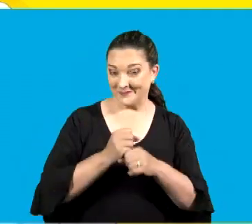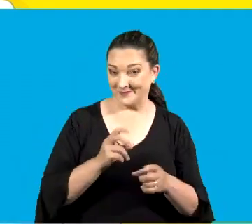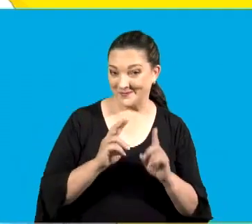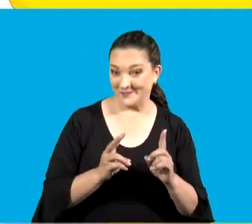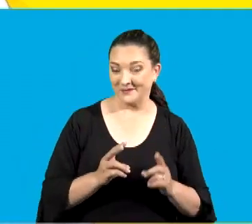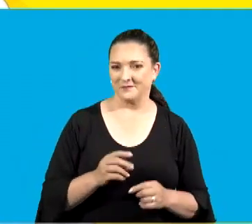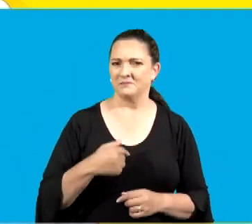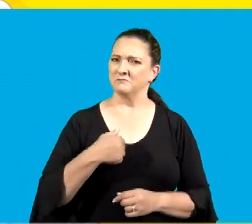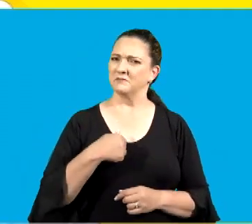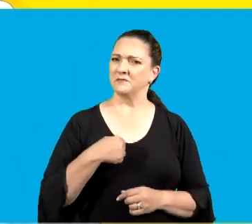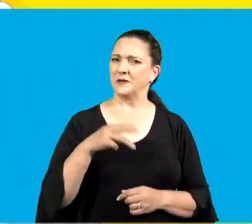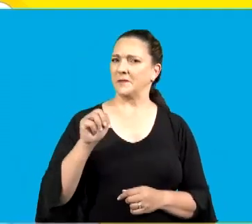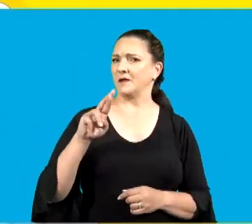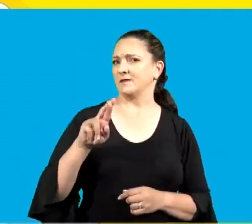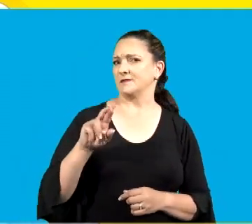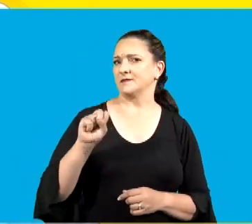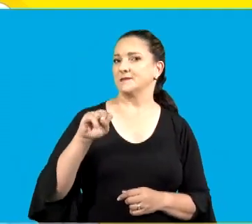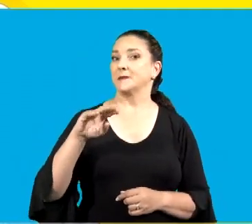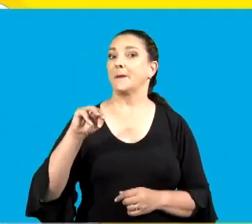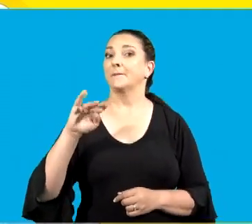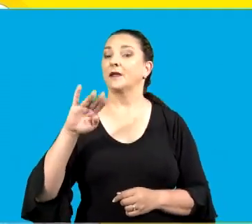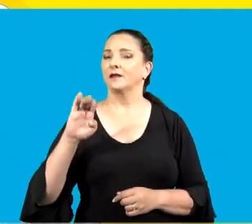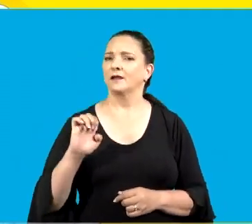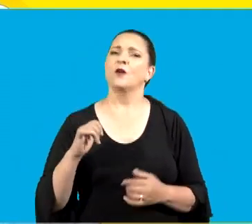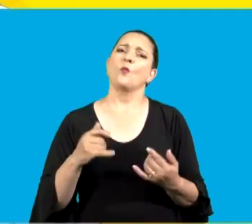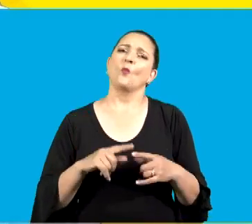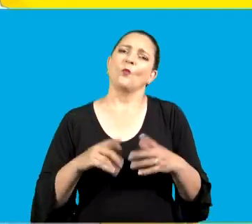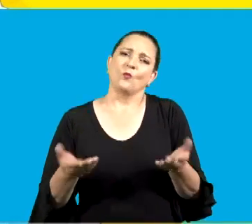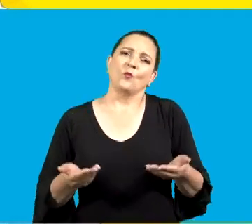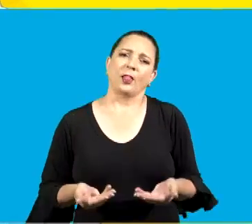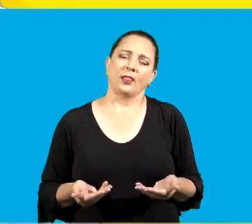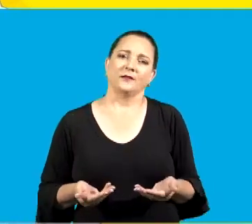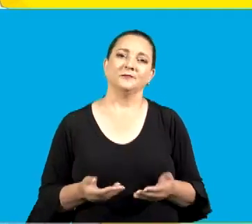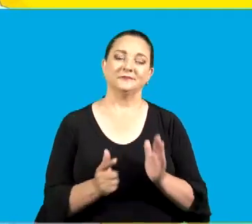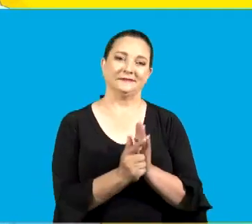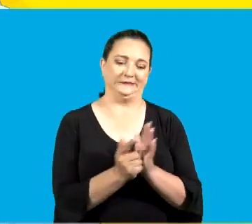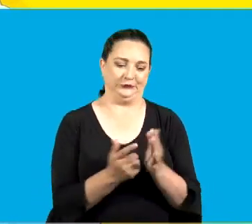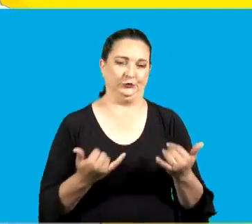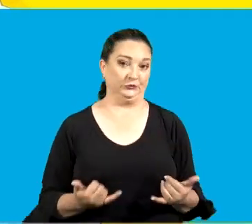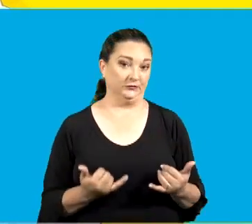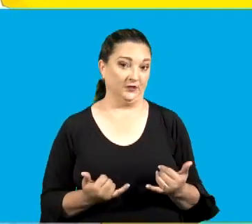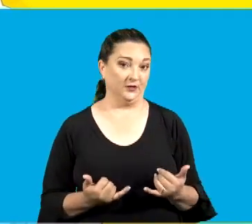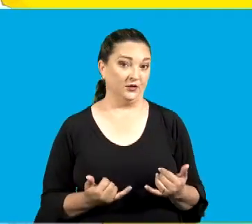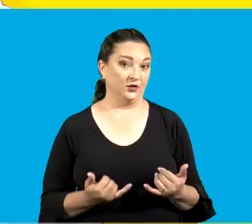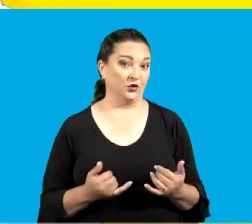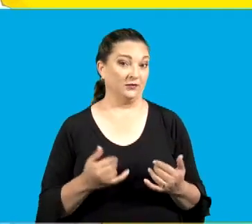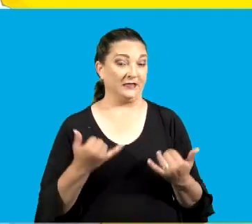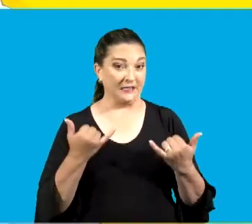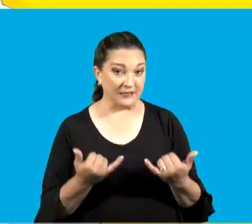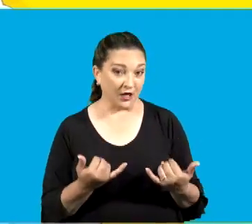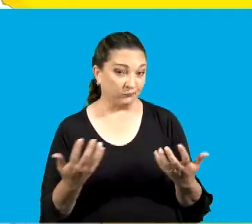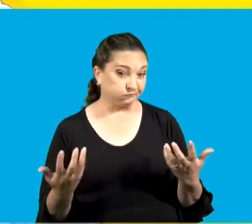Greetings, Grade 12 learners. My name is Mr. Simbi and welcome to today's accounting lesson. In today's class, I'm going to be looking